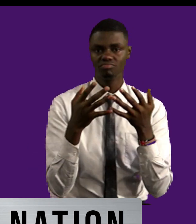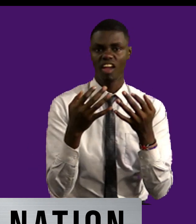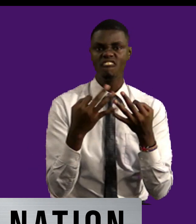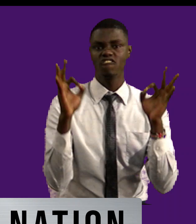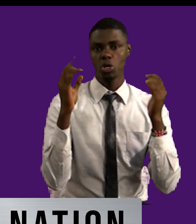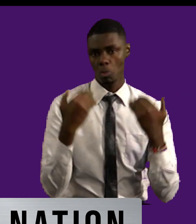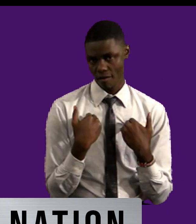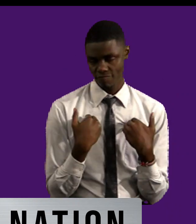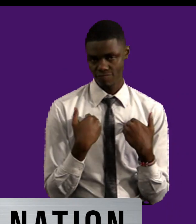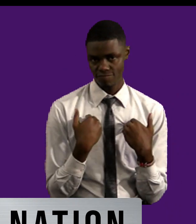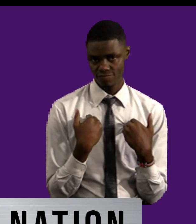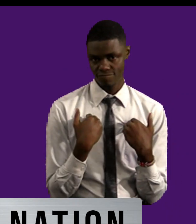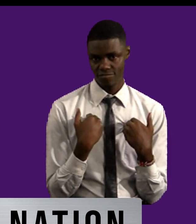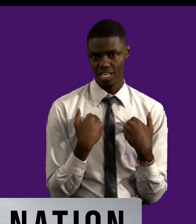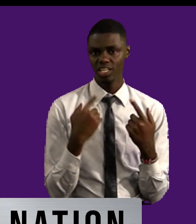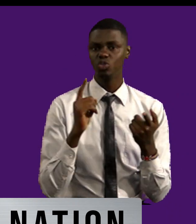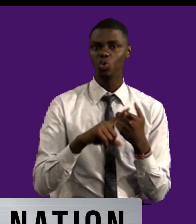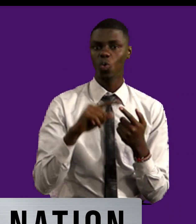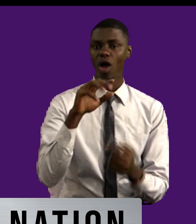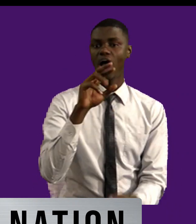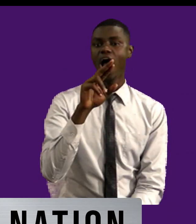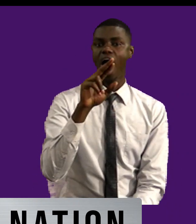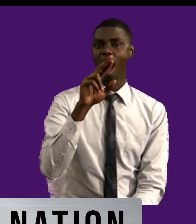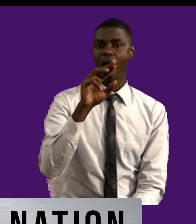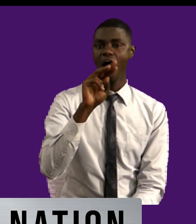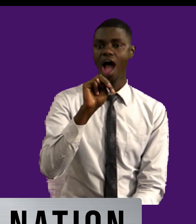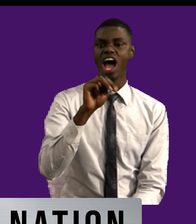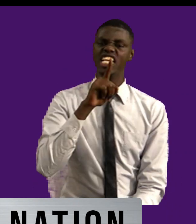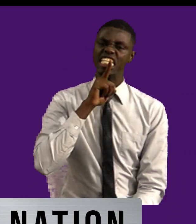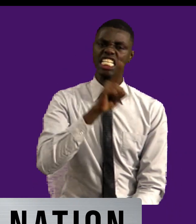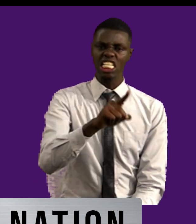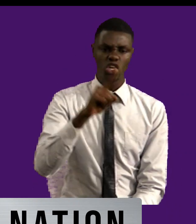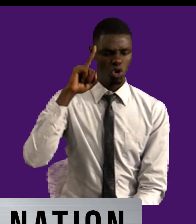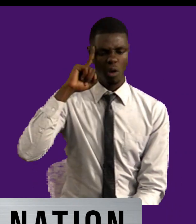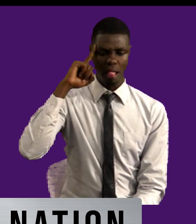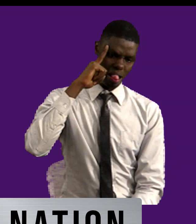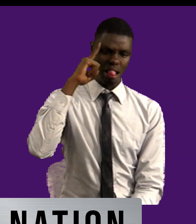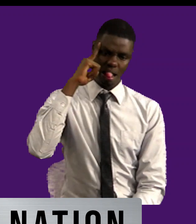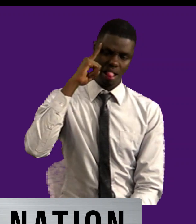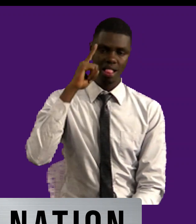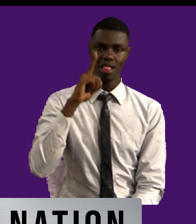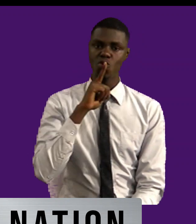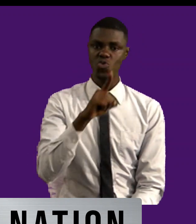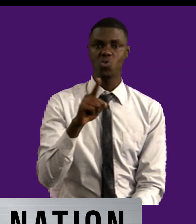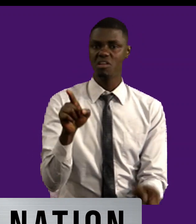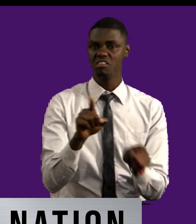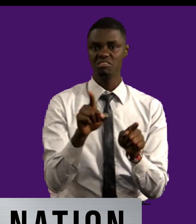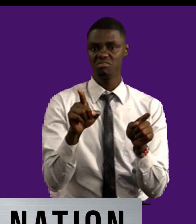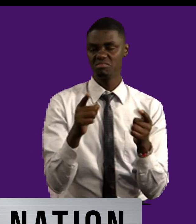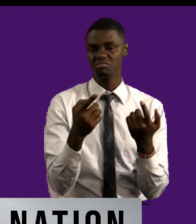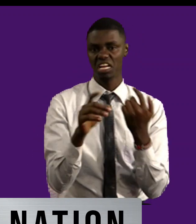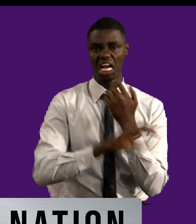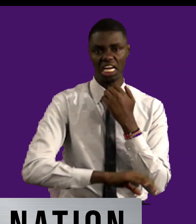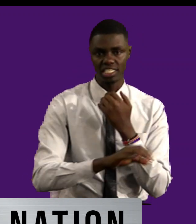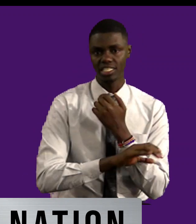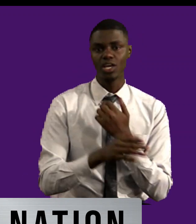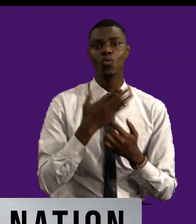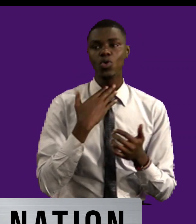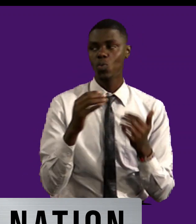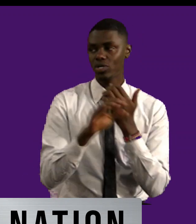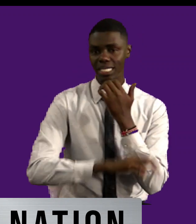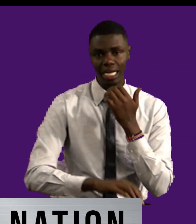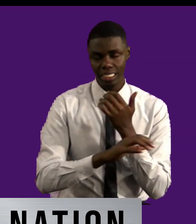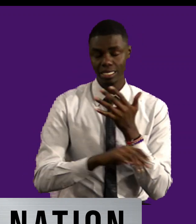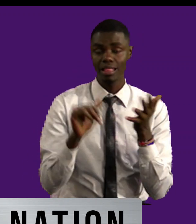to a monarch, to a dictatorial ruled like country. We want a